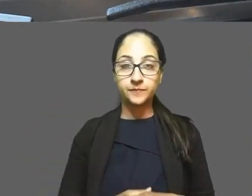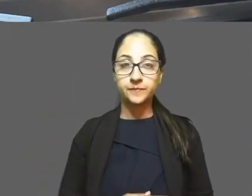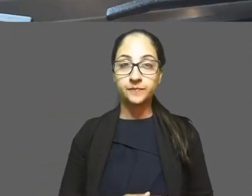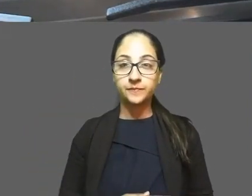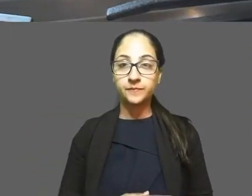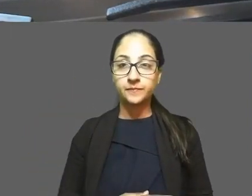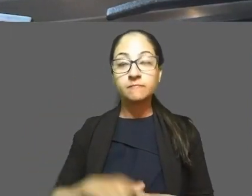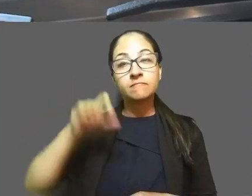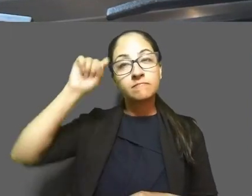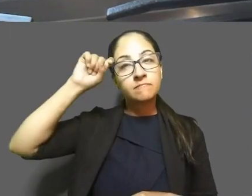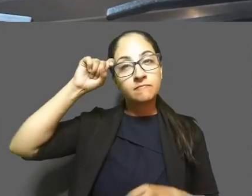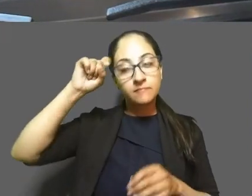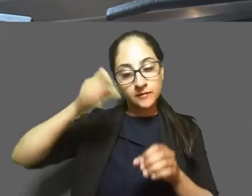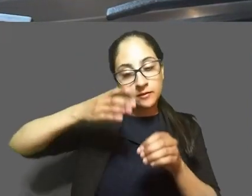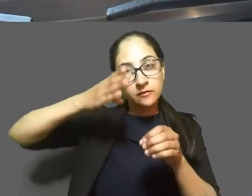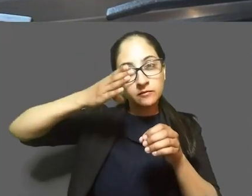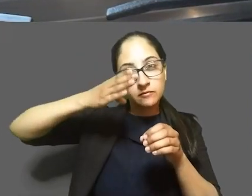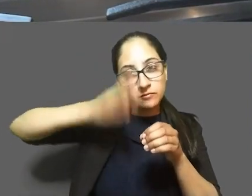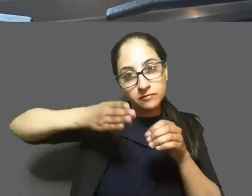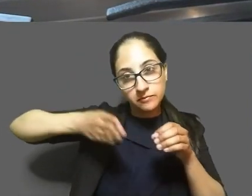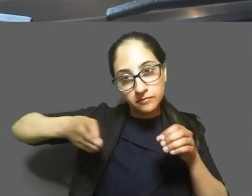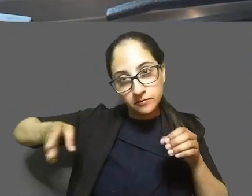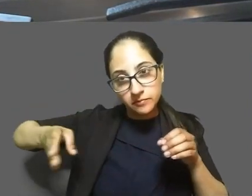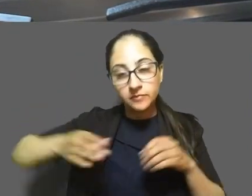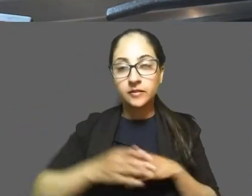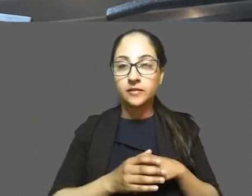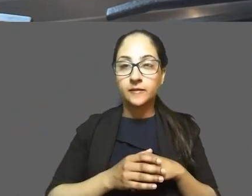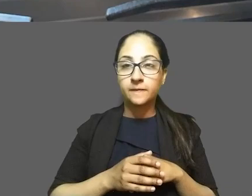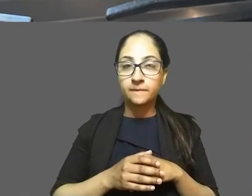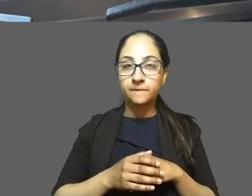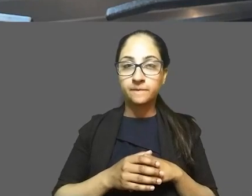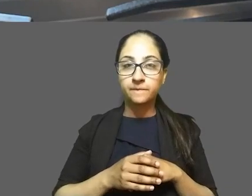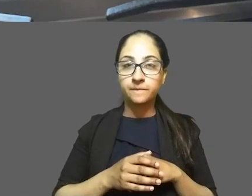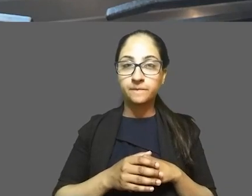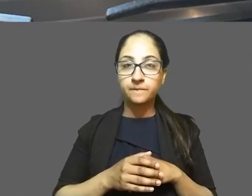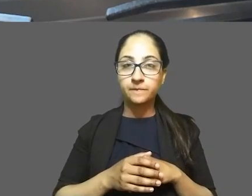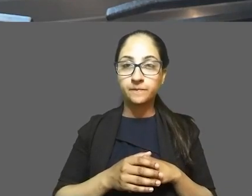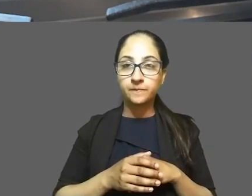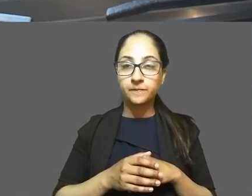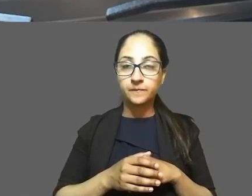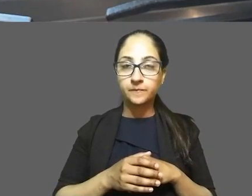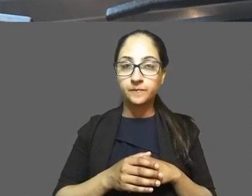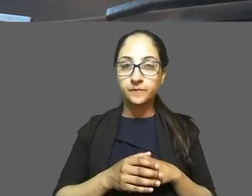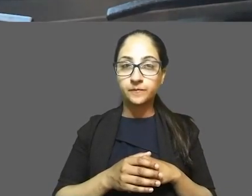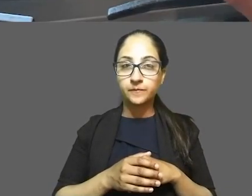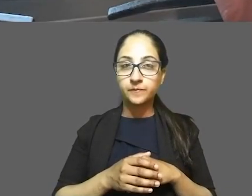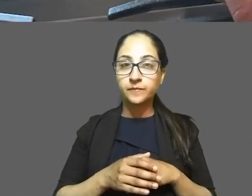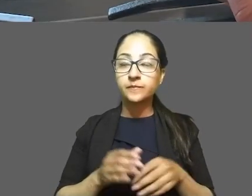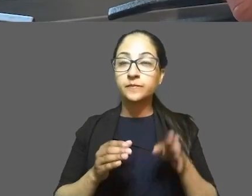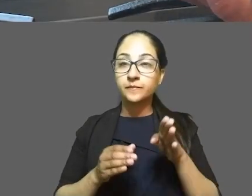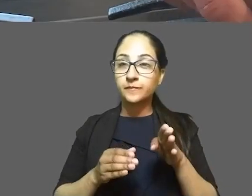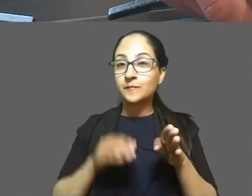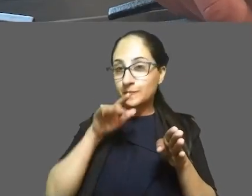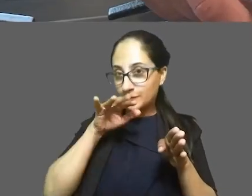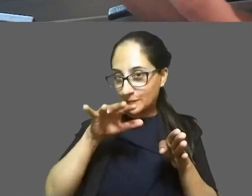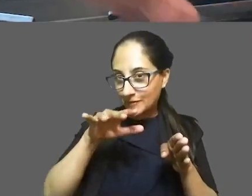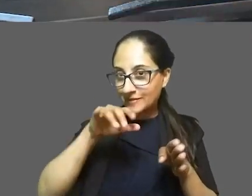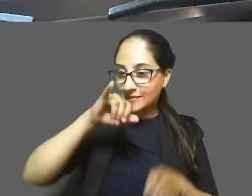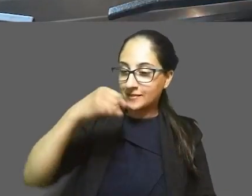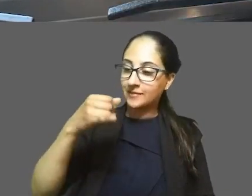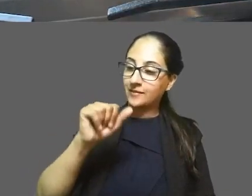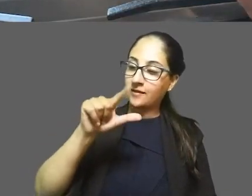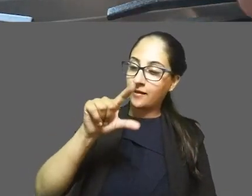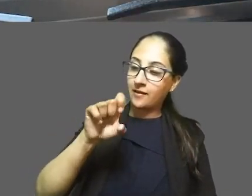We have onions that I've chopped up, roughly diced. We